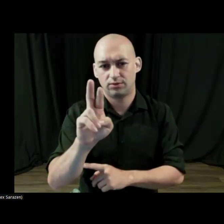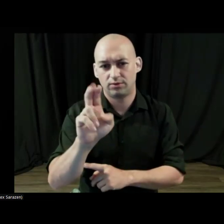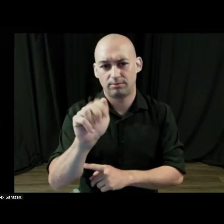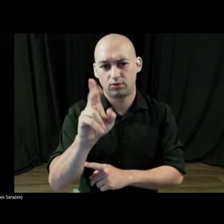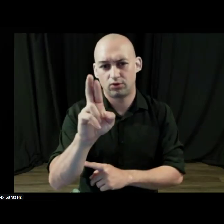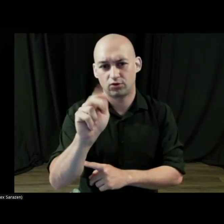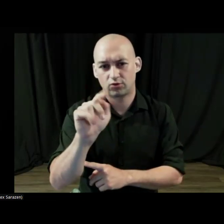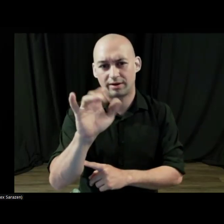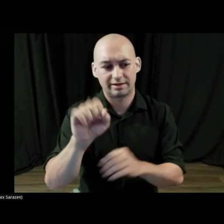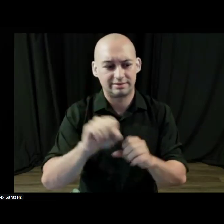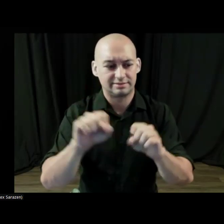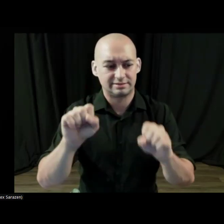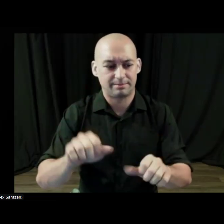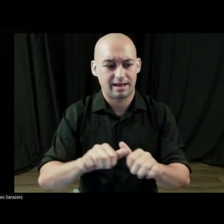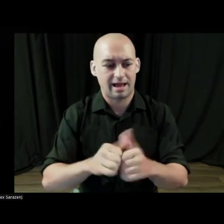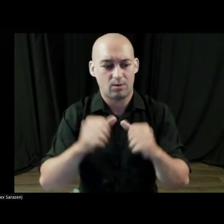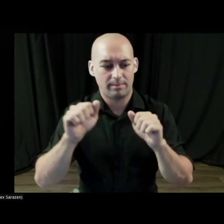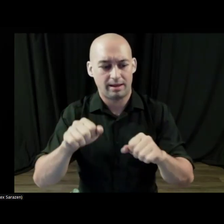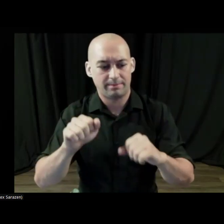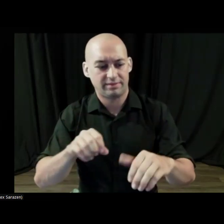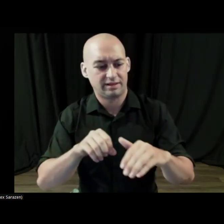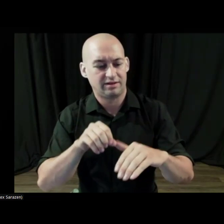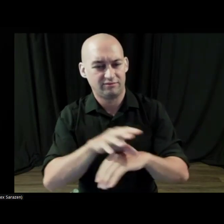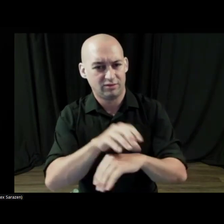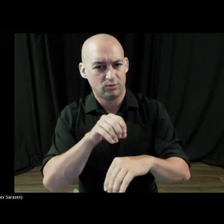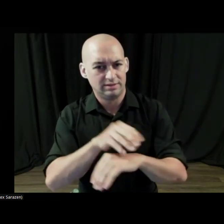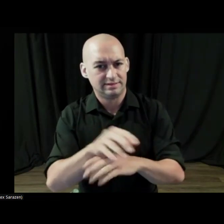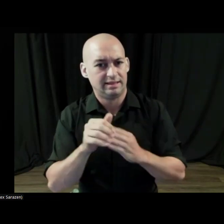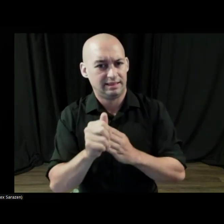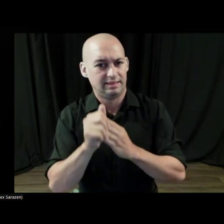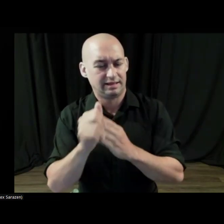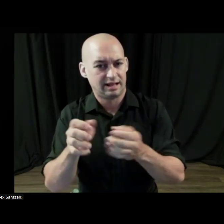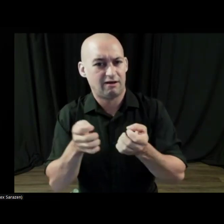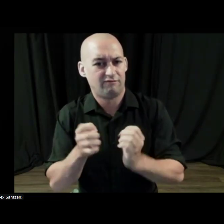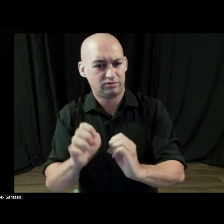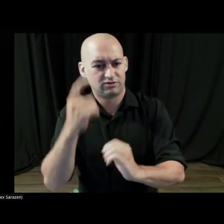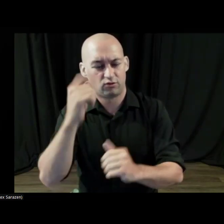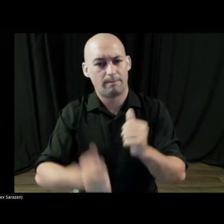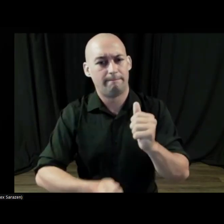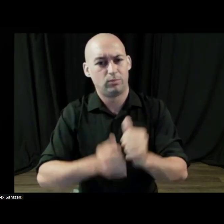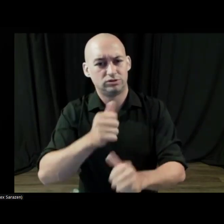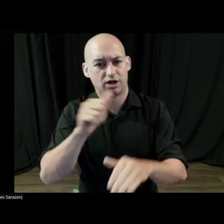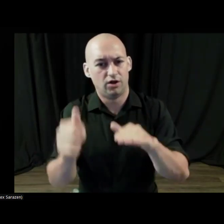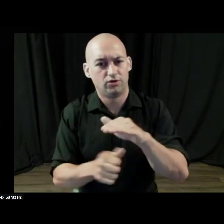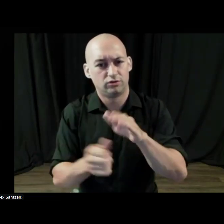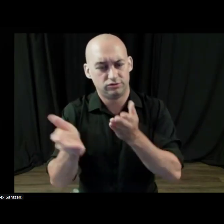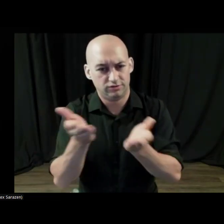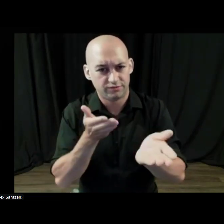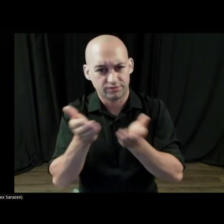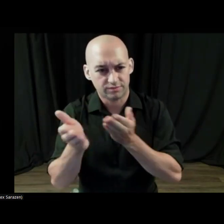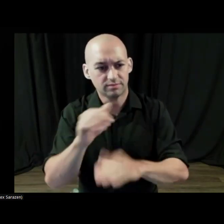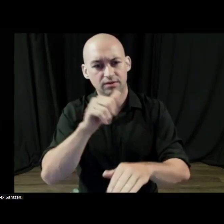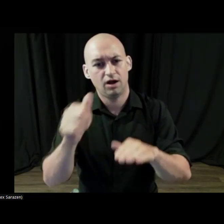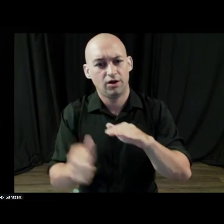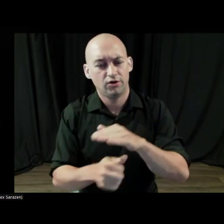would be able to influence and lead efforts for the most underserved, underrepresented groups. And